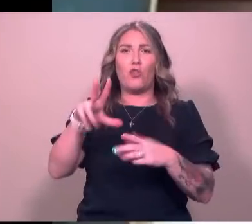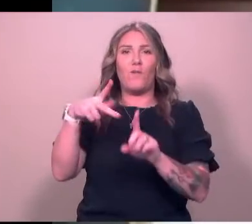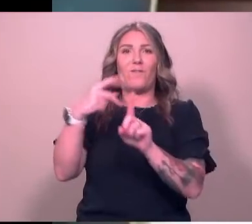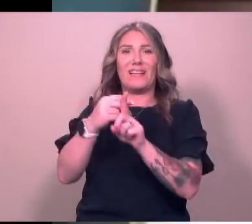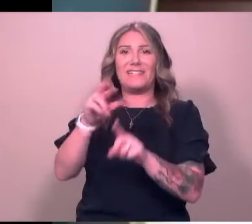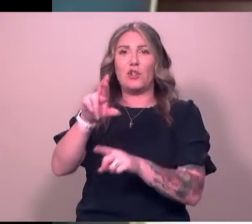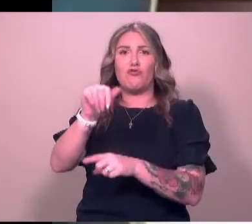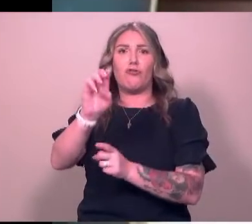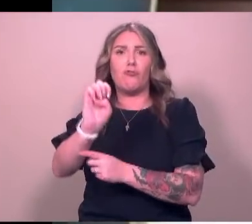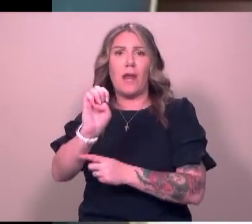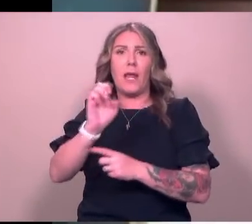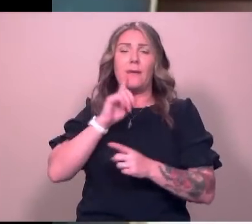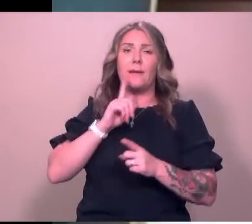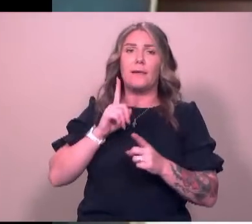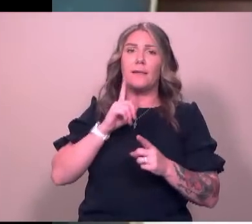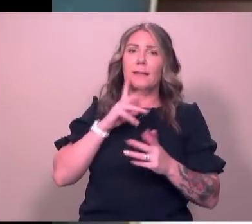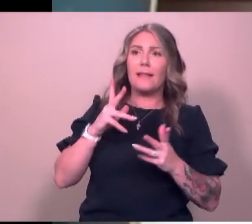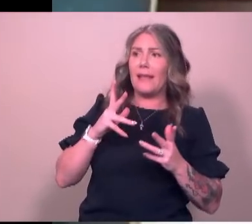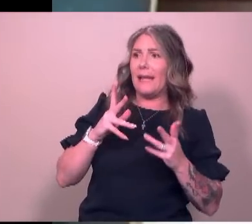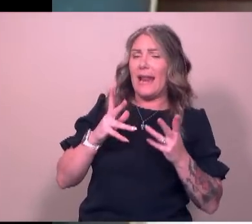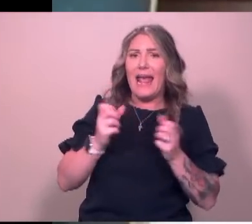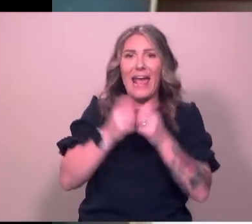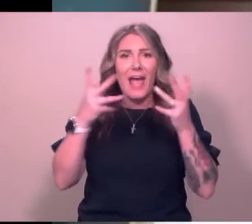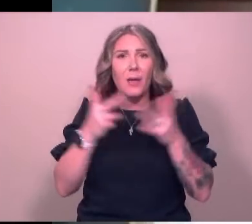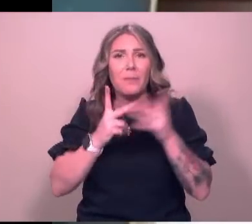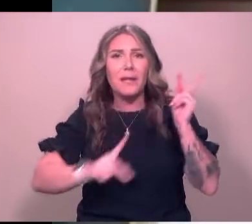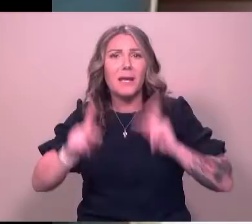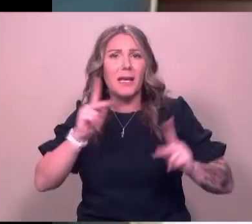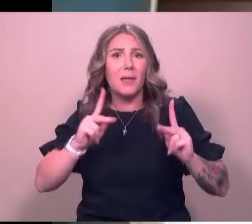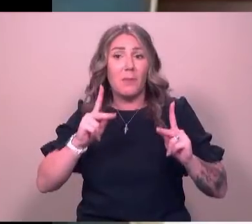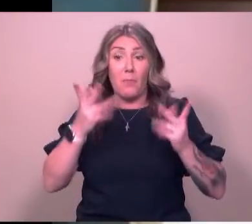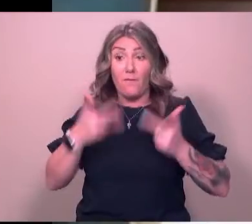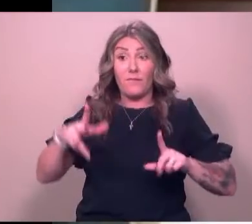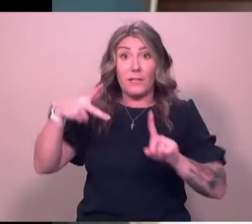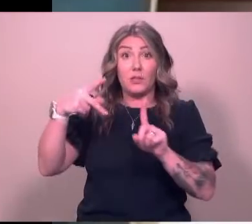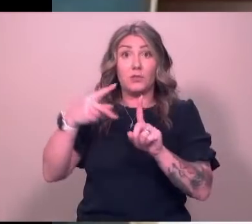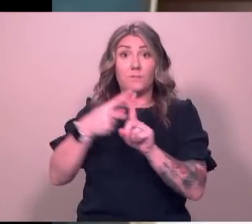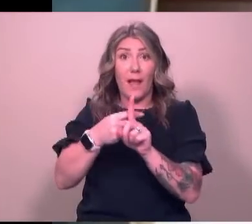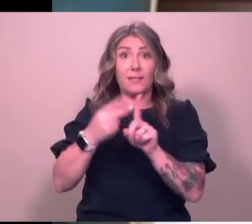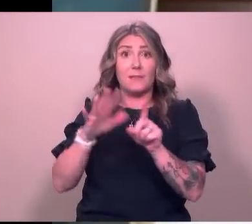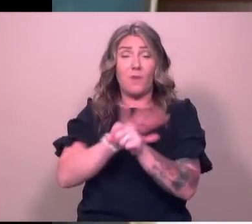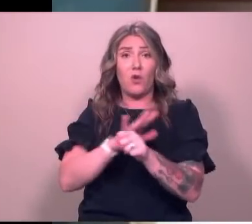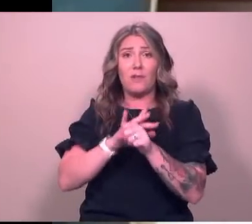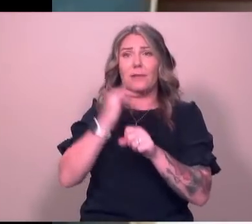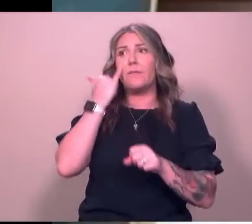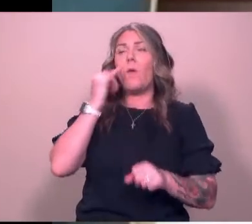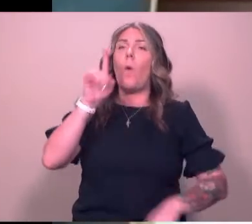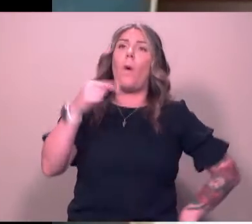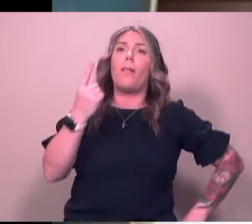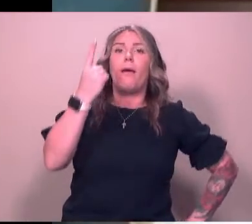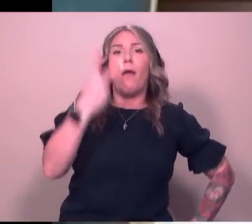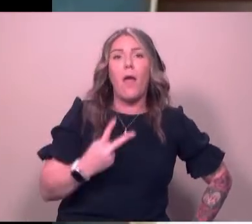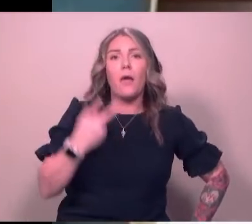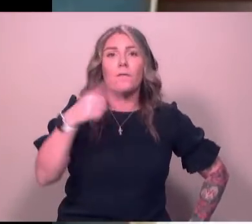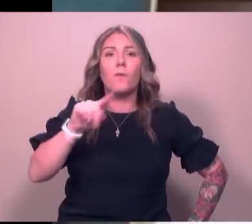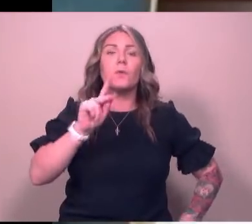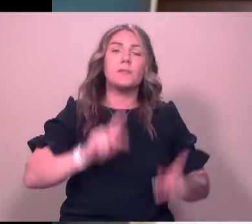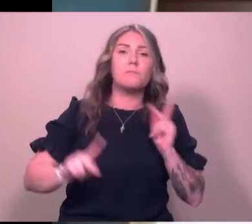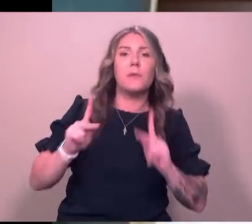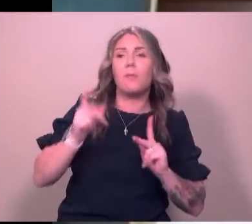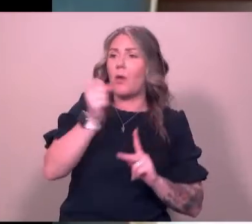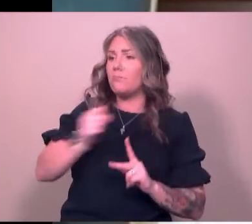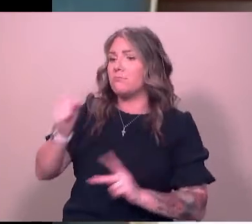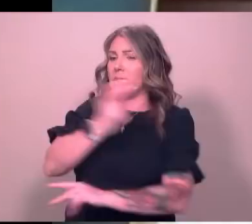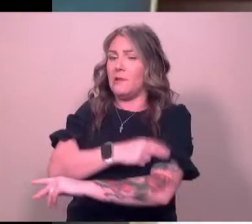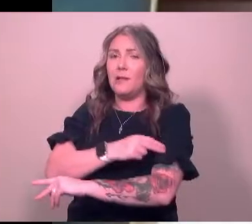especially the high-risk people, how many have been vaccinated. So even if you say that only half of those people get hospitalized